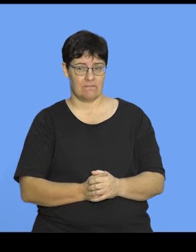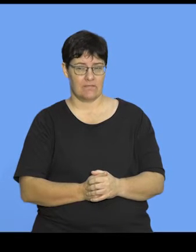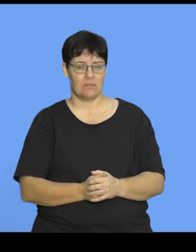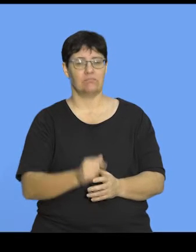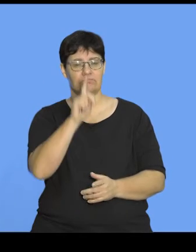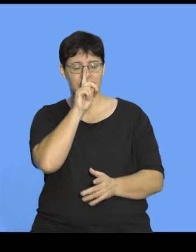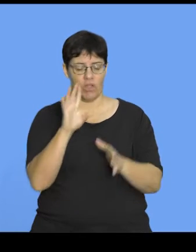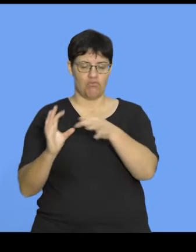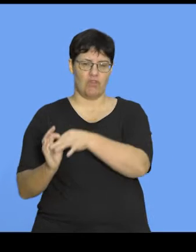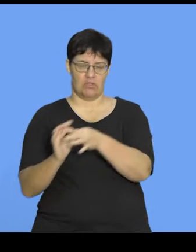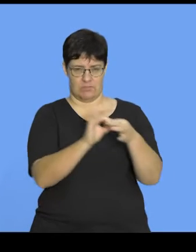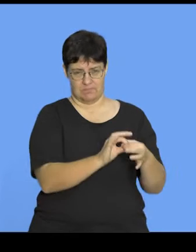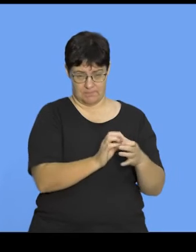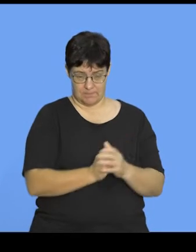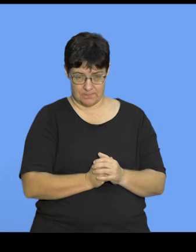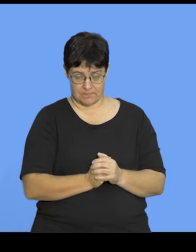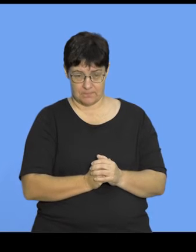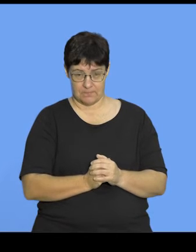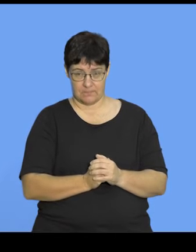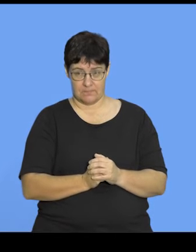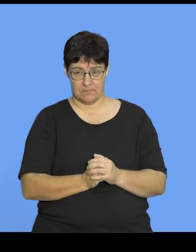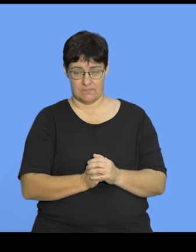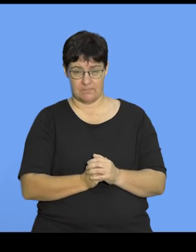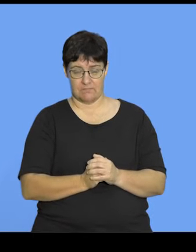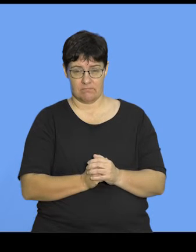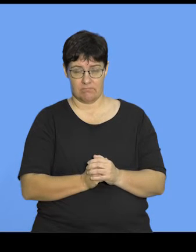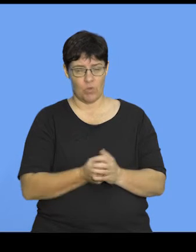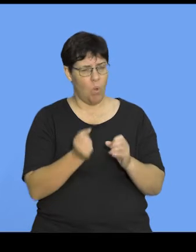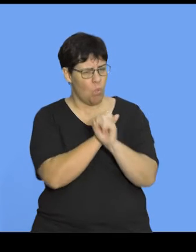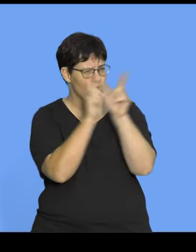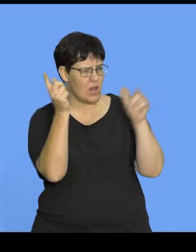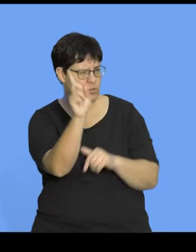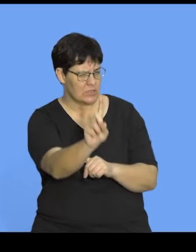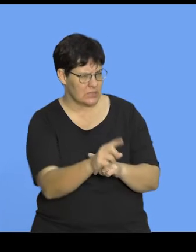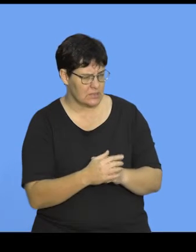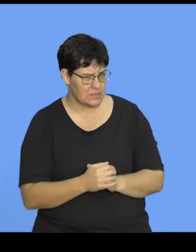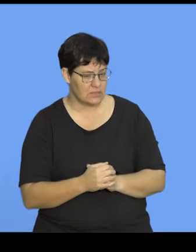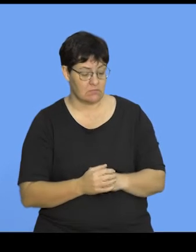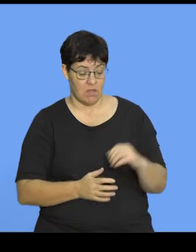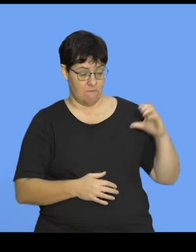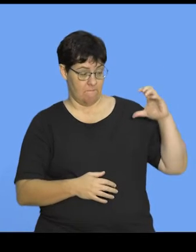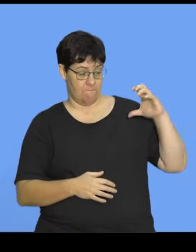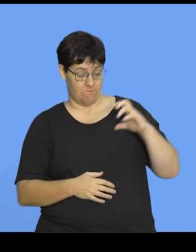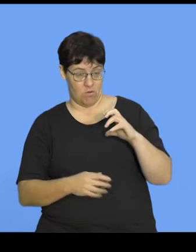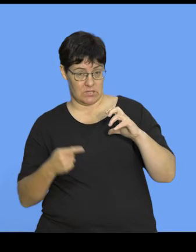If we now look at the relationship, so we realized that force